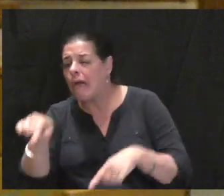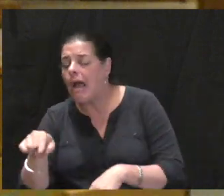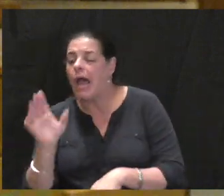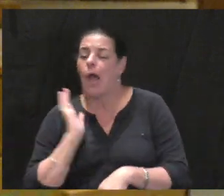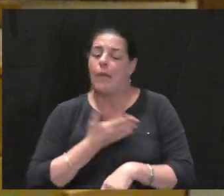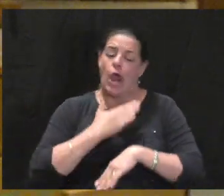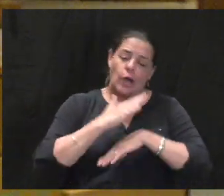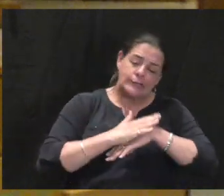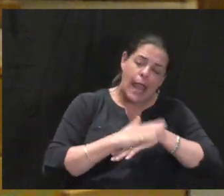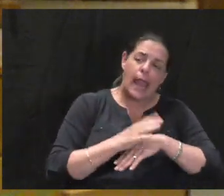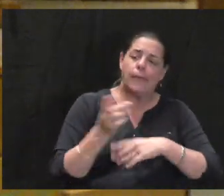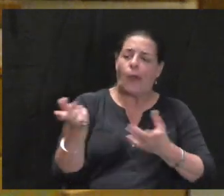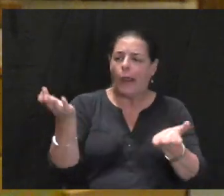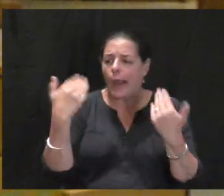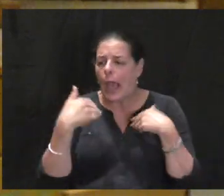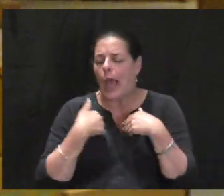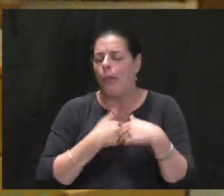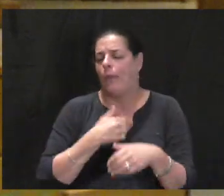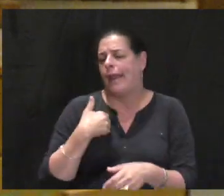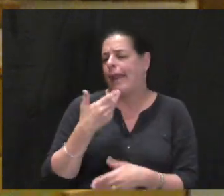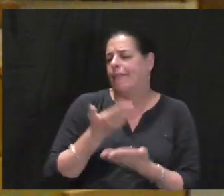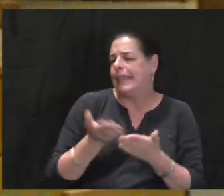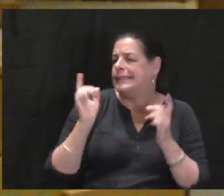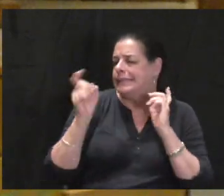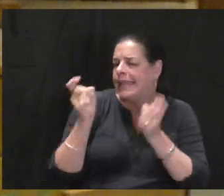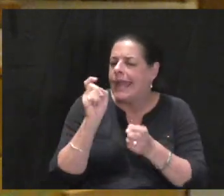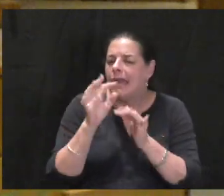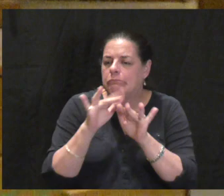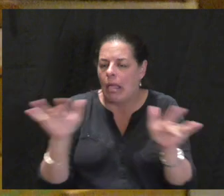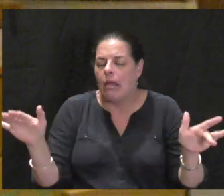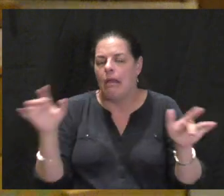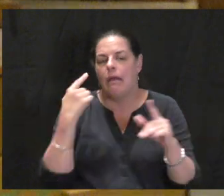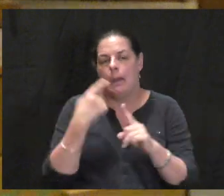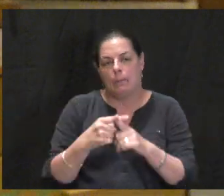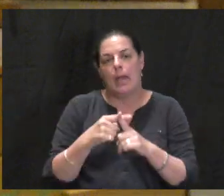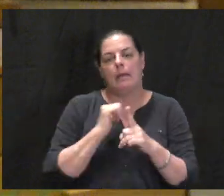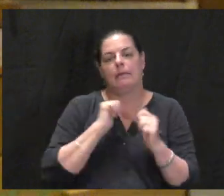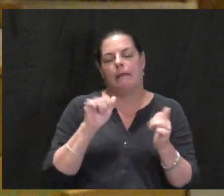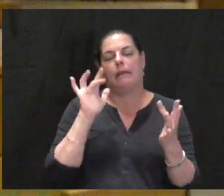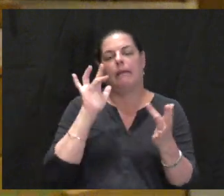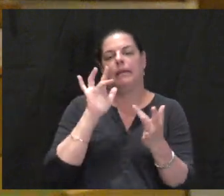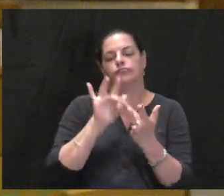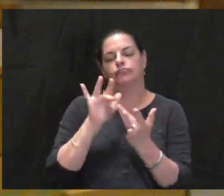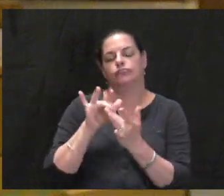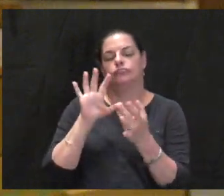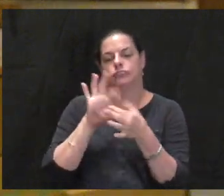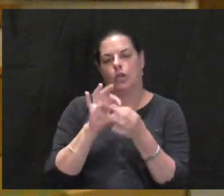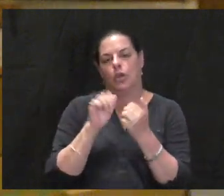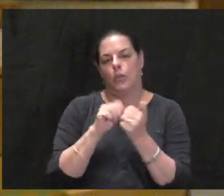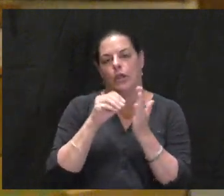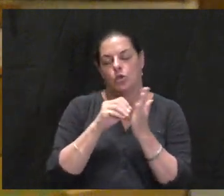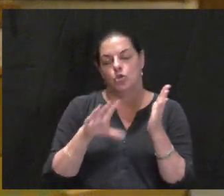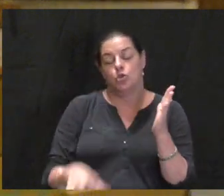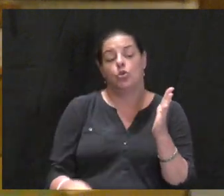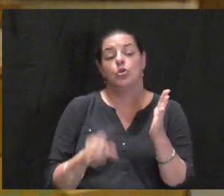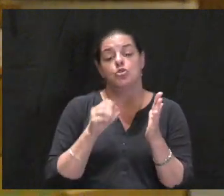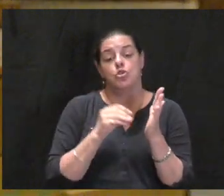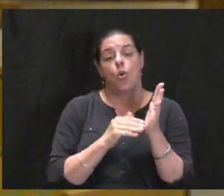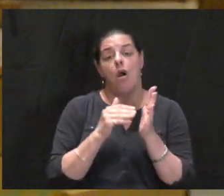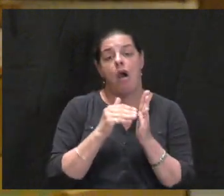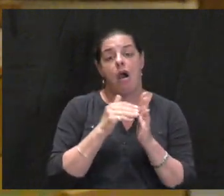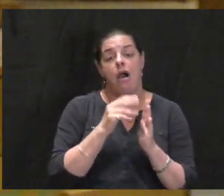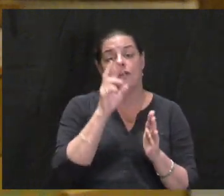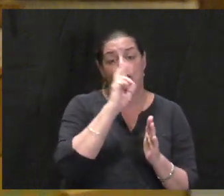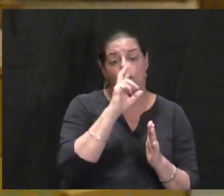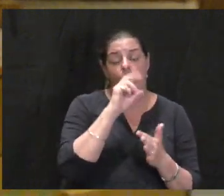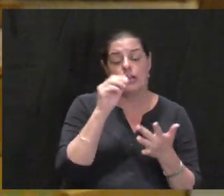sophomore students who are enrolled in their EDD or in their education programs to come to these fairs. So while I can't recruit you to come teach in our district the very